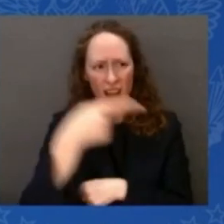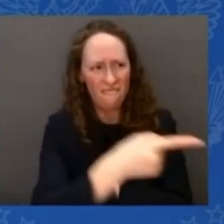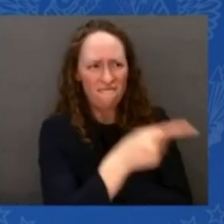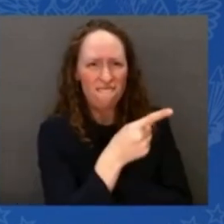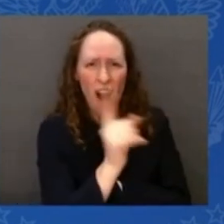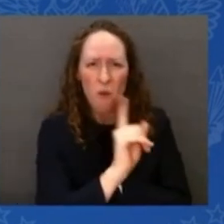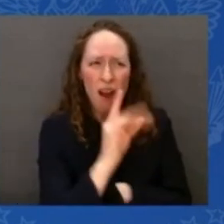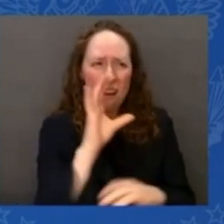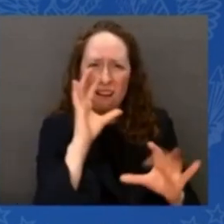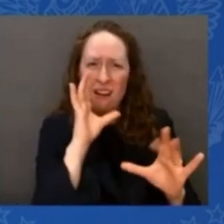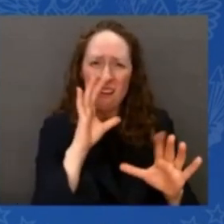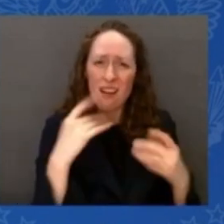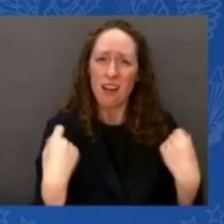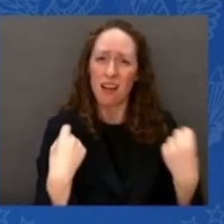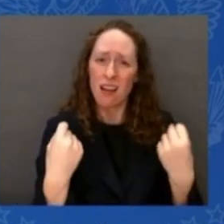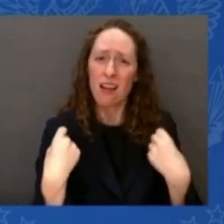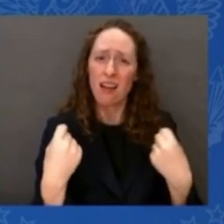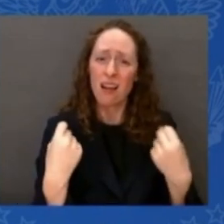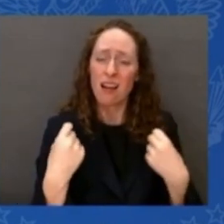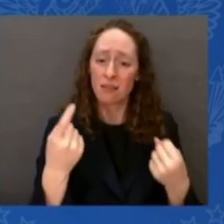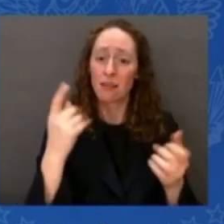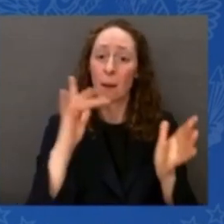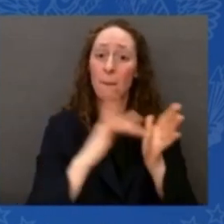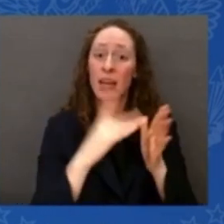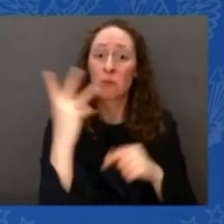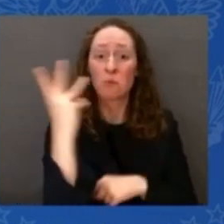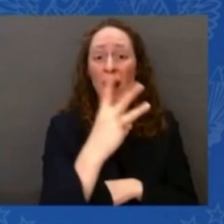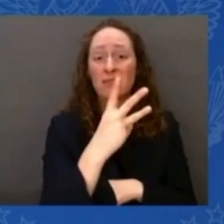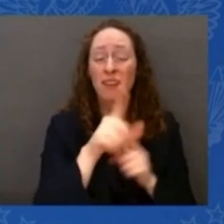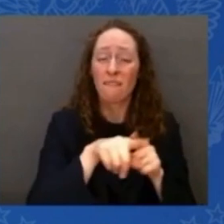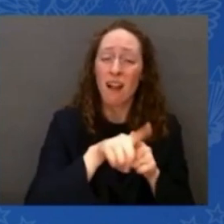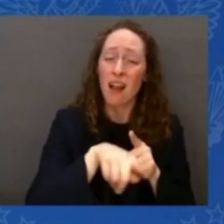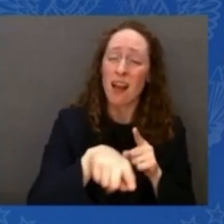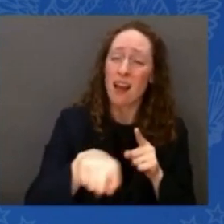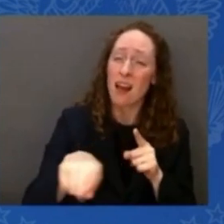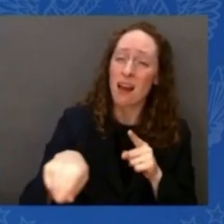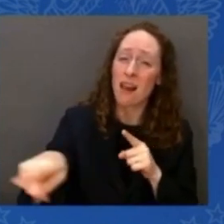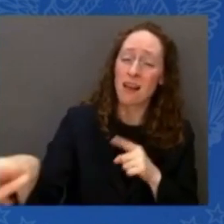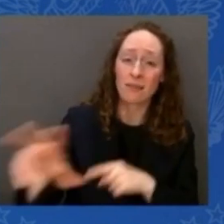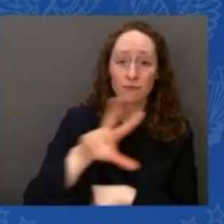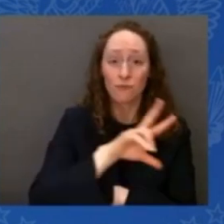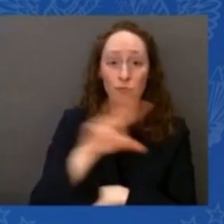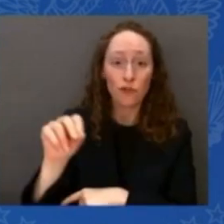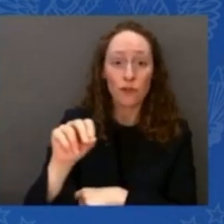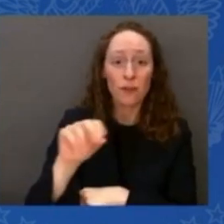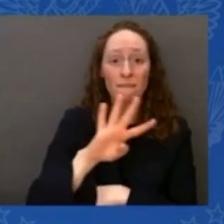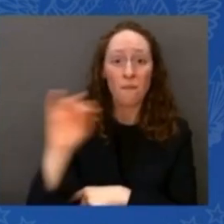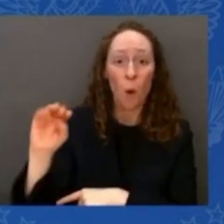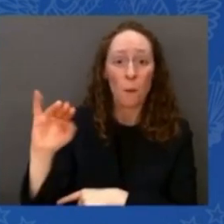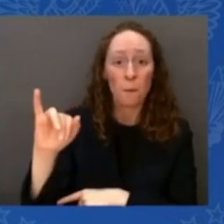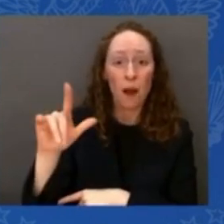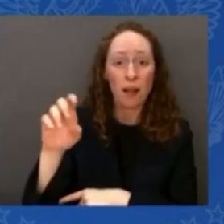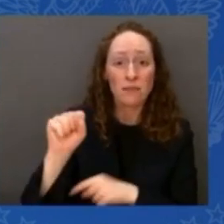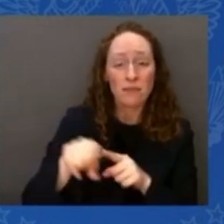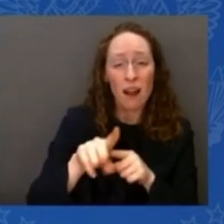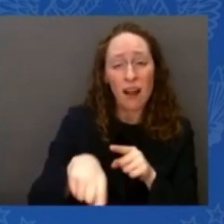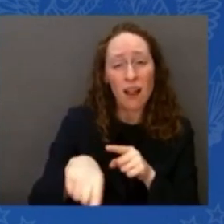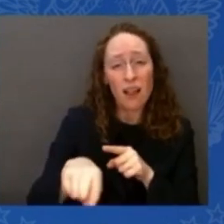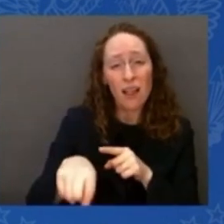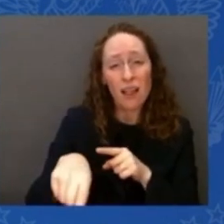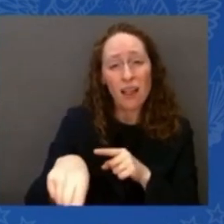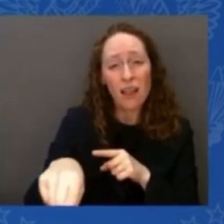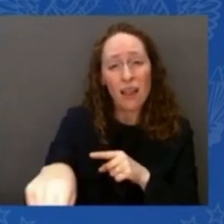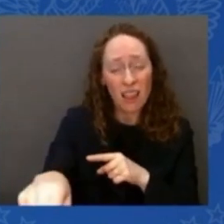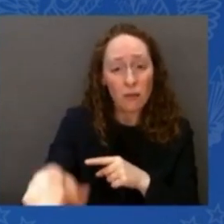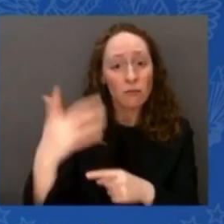to get to a hospital. By that time, you're dead. Not a joke. It's not hyperbole. It's a fact. And so,